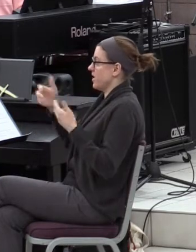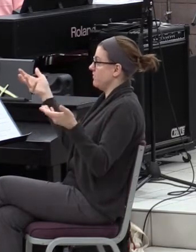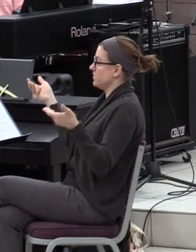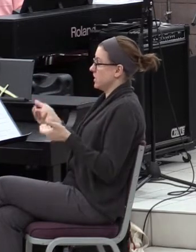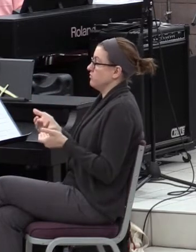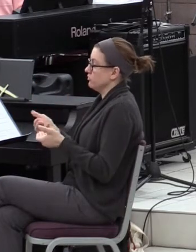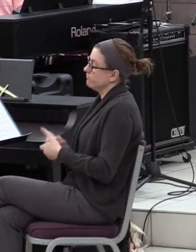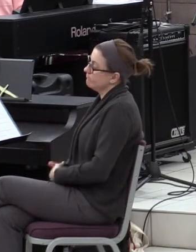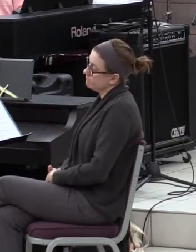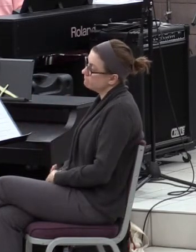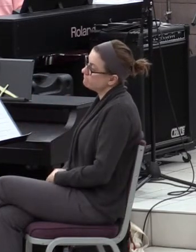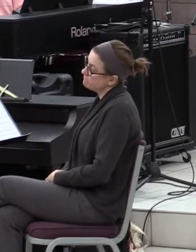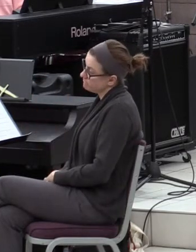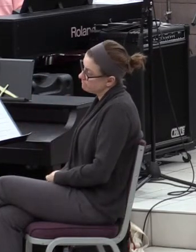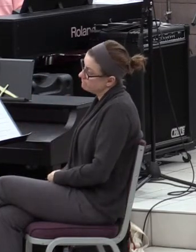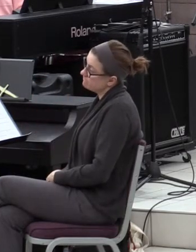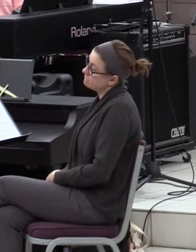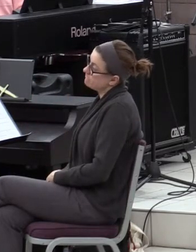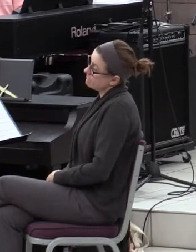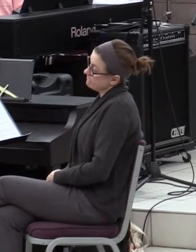invitation.